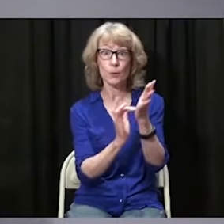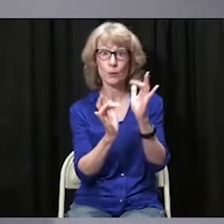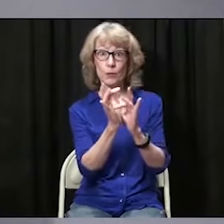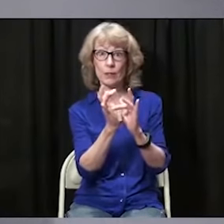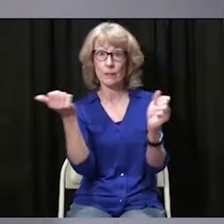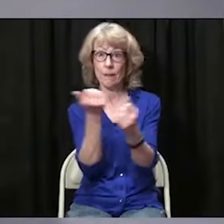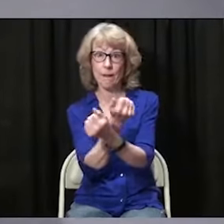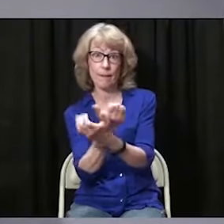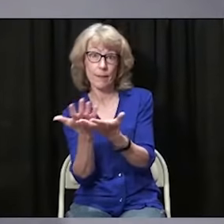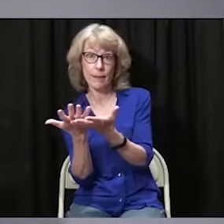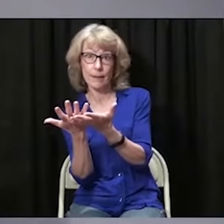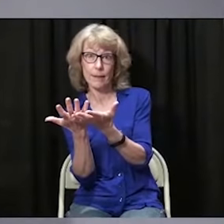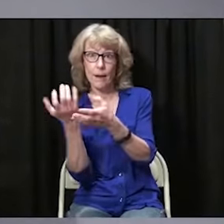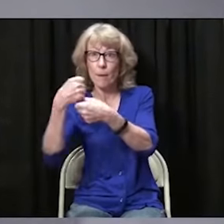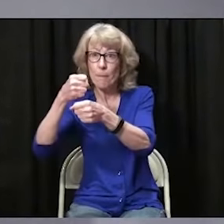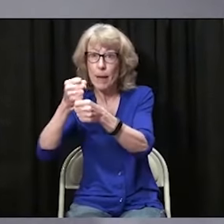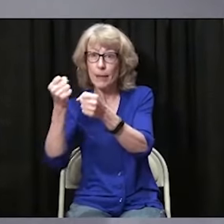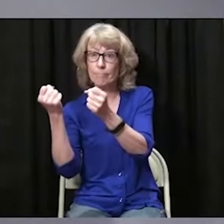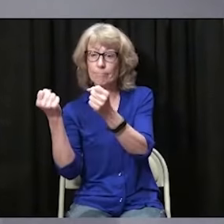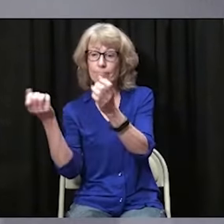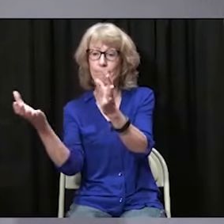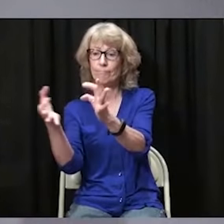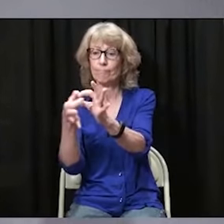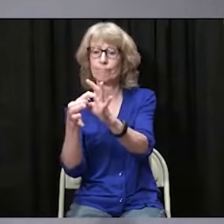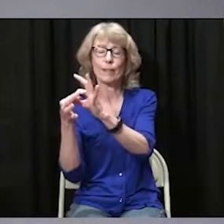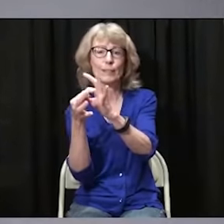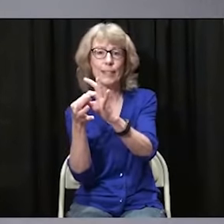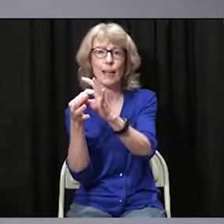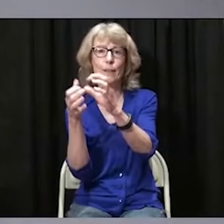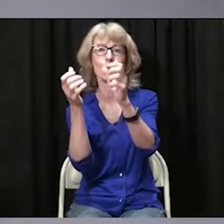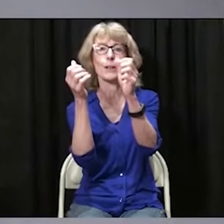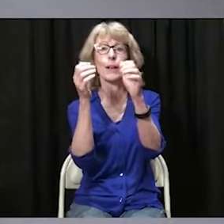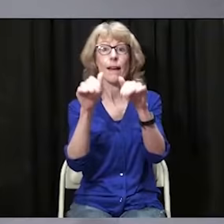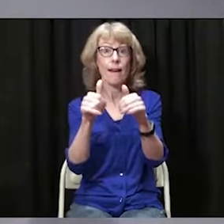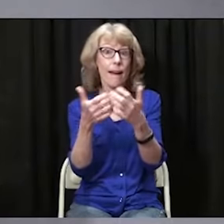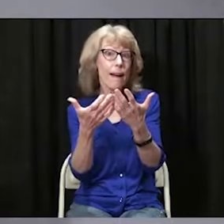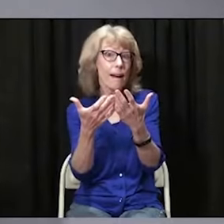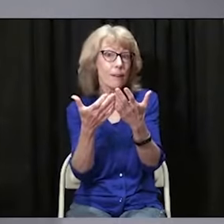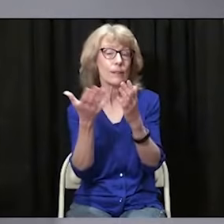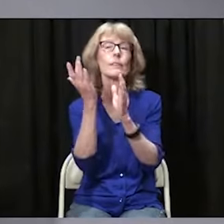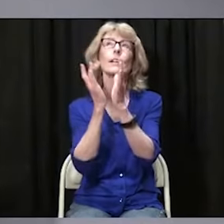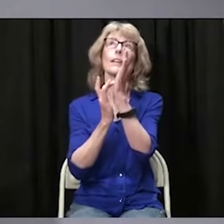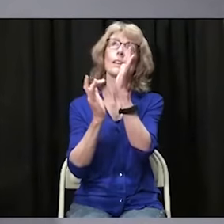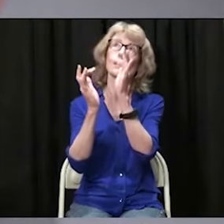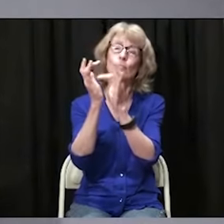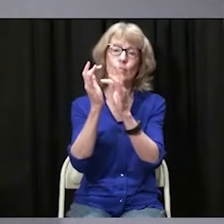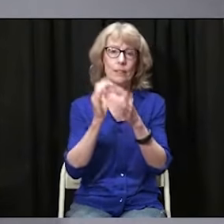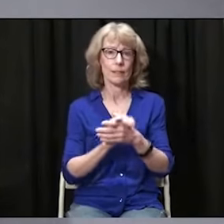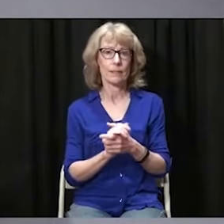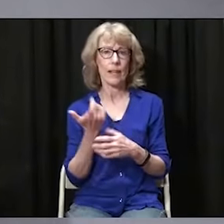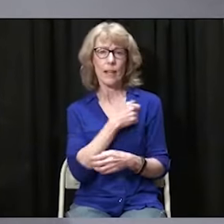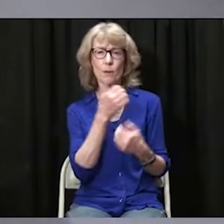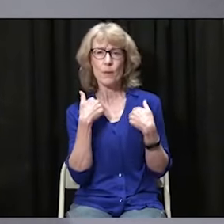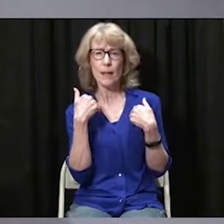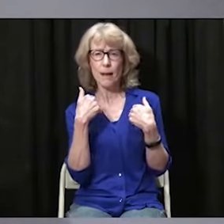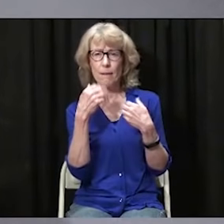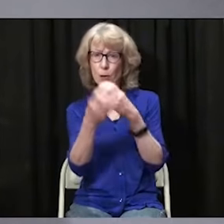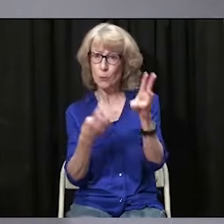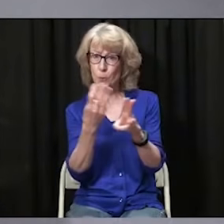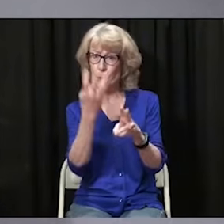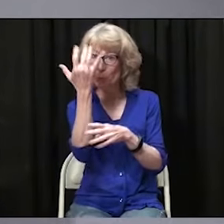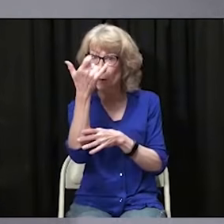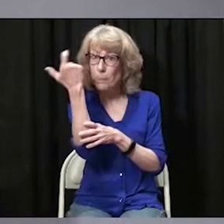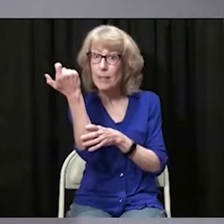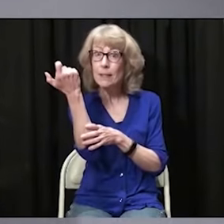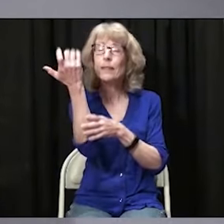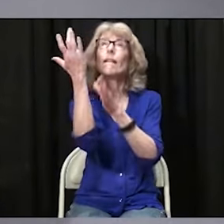it makes me want to look at the world and think, the reason we have the world and the beauty of the world is because of Jesus.